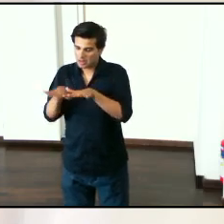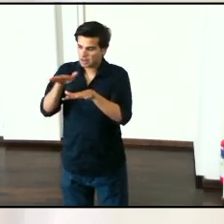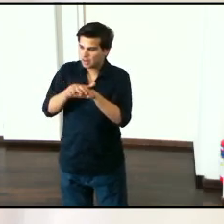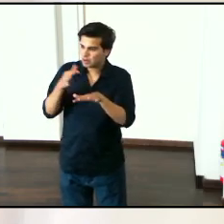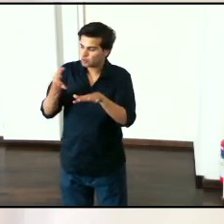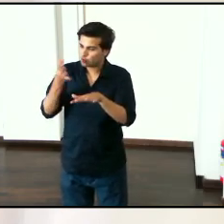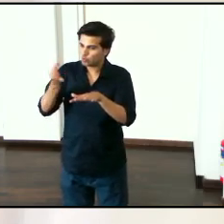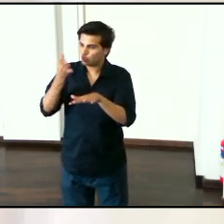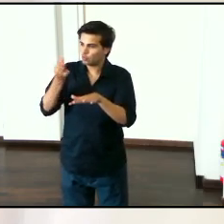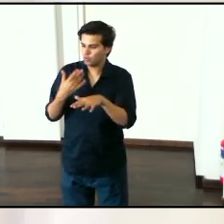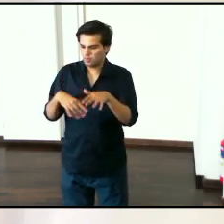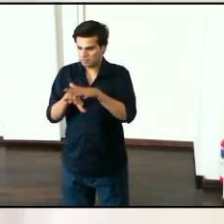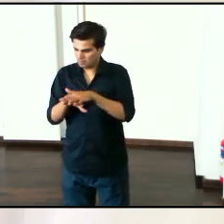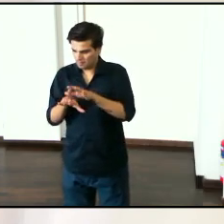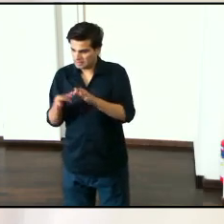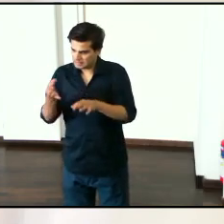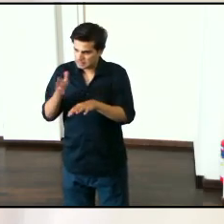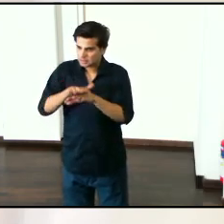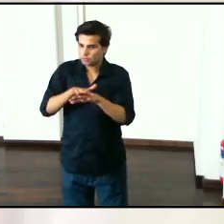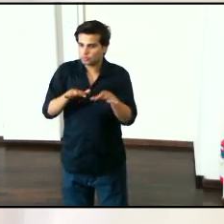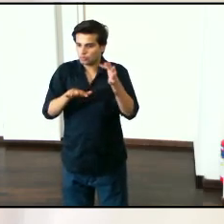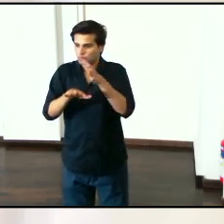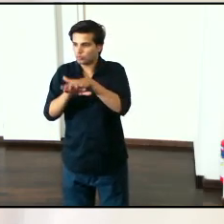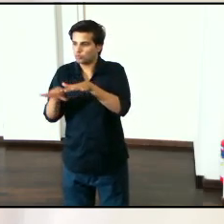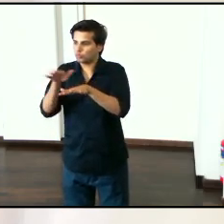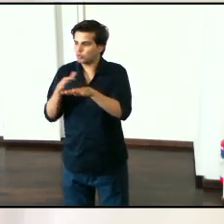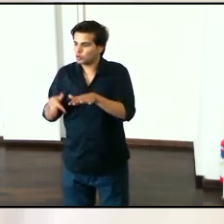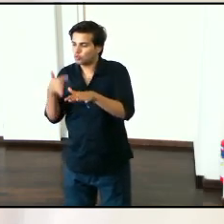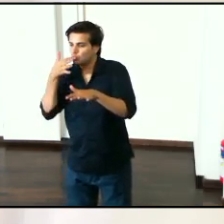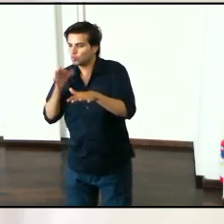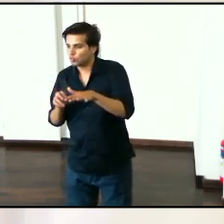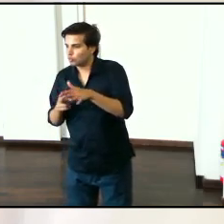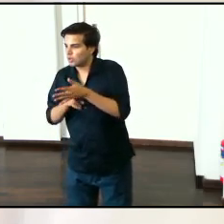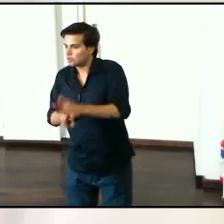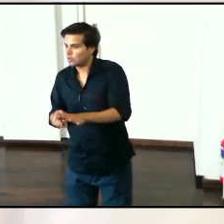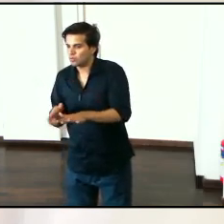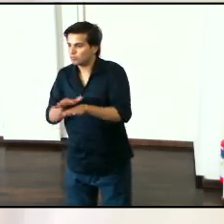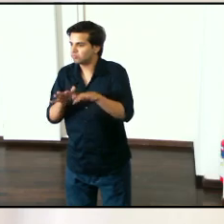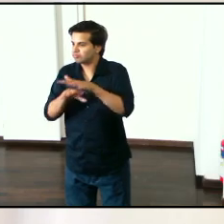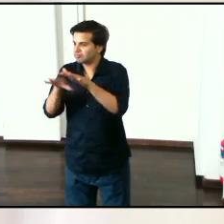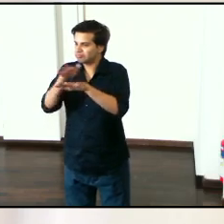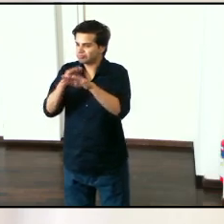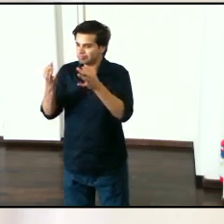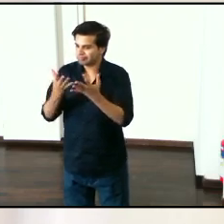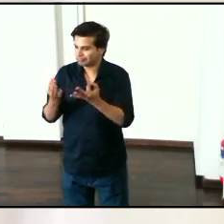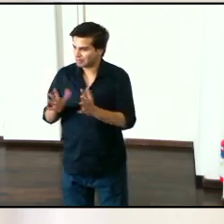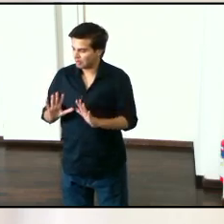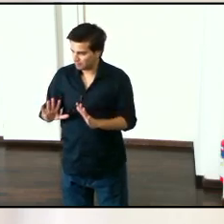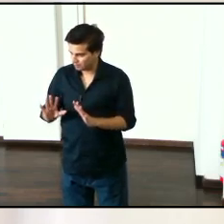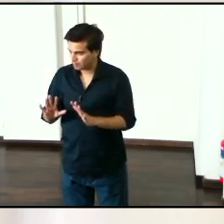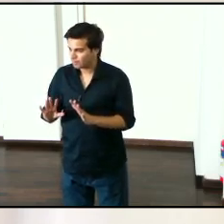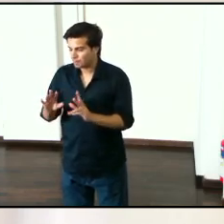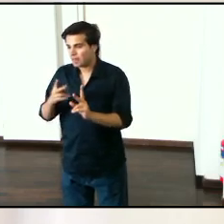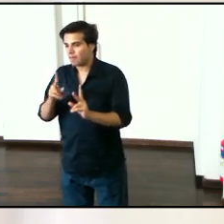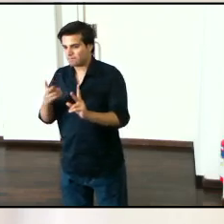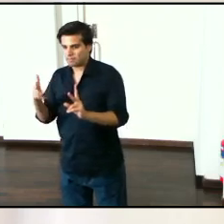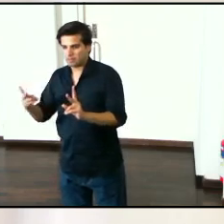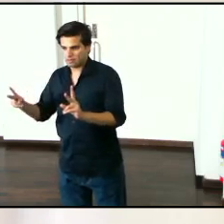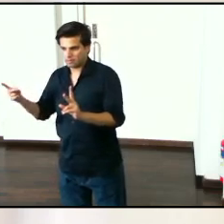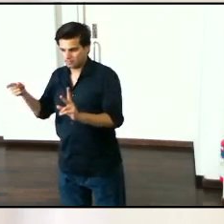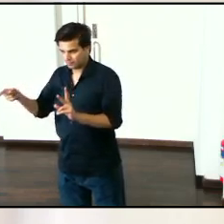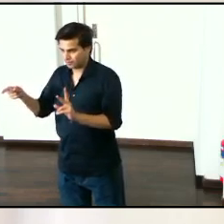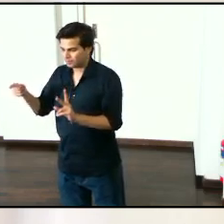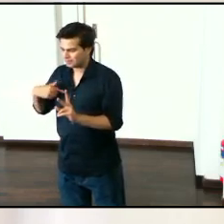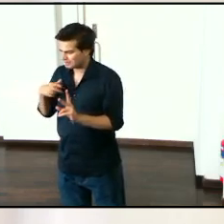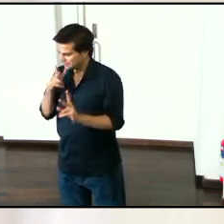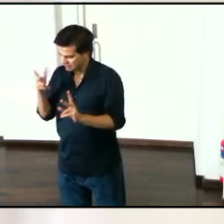that's added to the original posters that were collected, right? So a certain other kind of, what shall